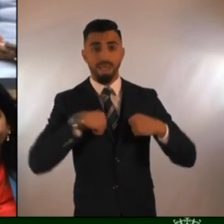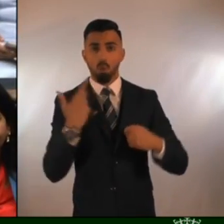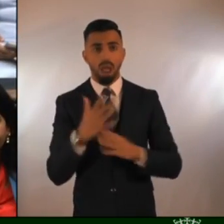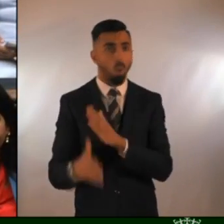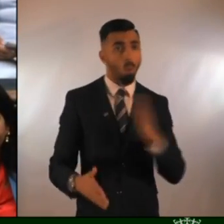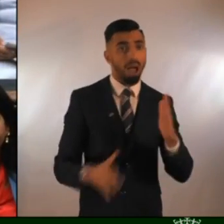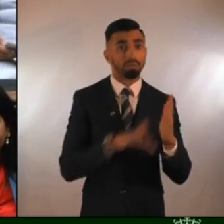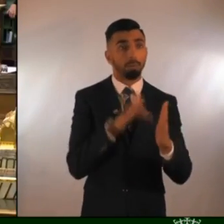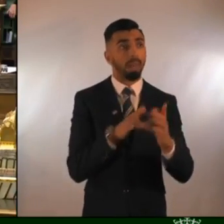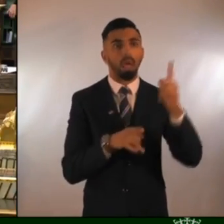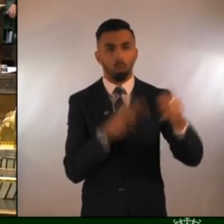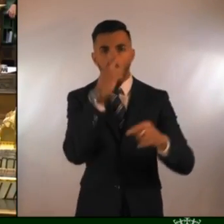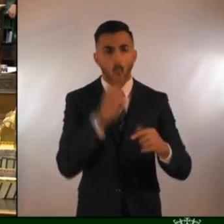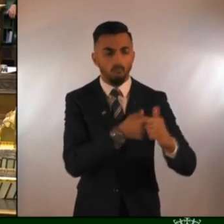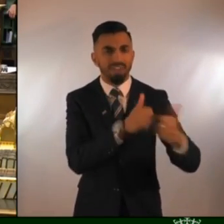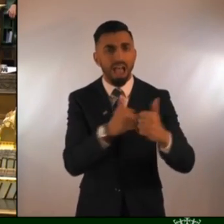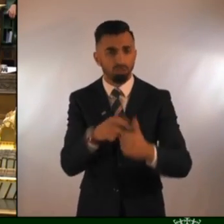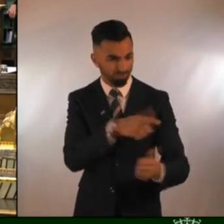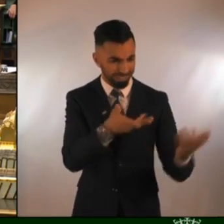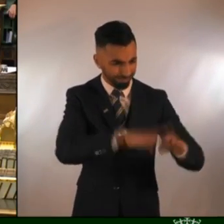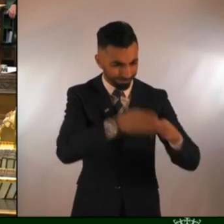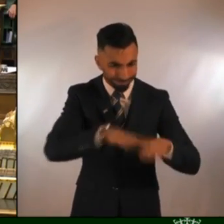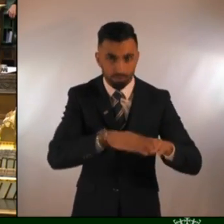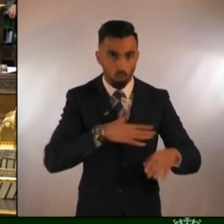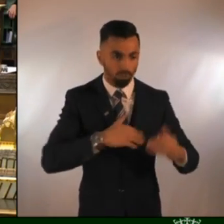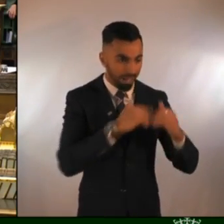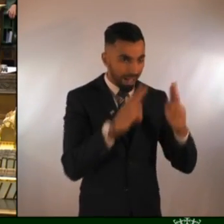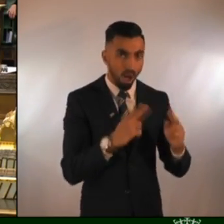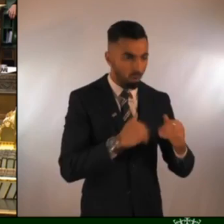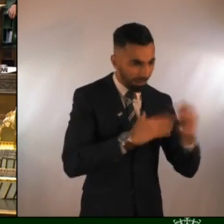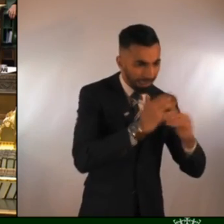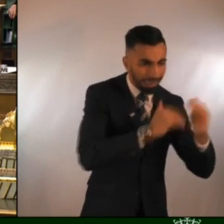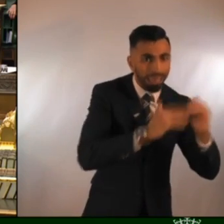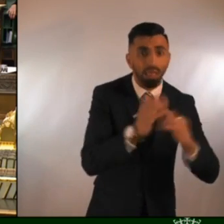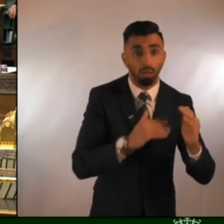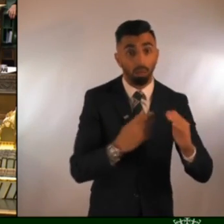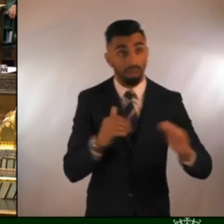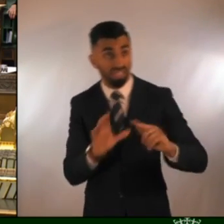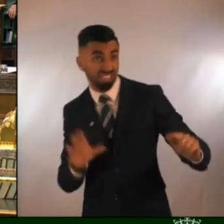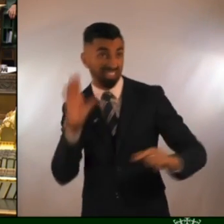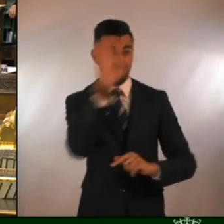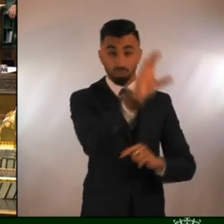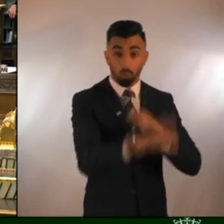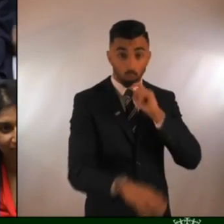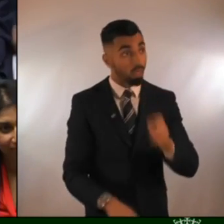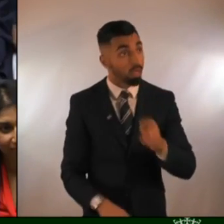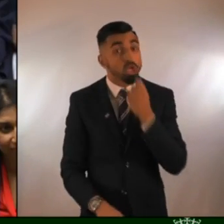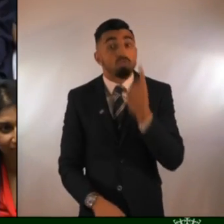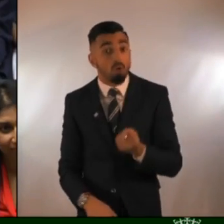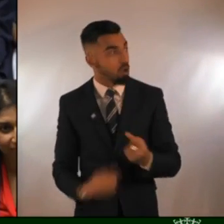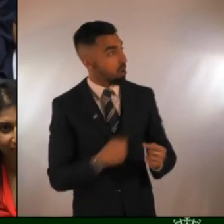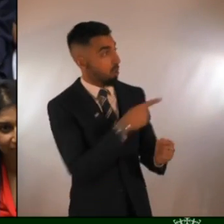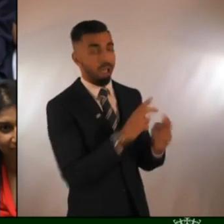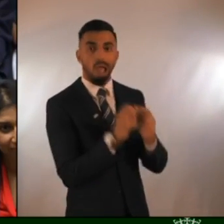on brownfield sites. And tomorrow, my right honourable friend, the Housing Secretary, will set out for the House comprehensive reforms to bring